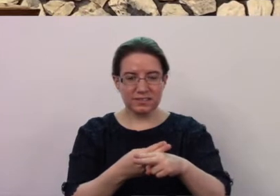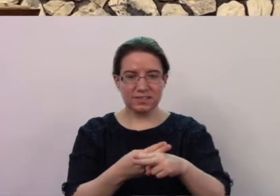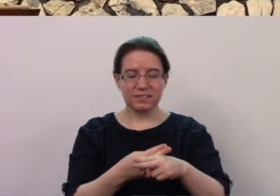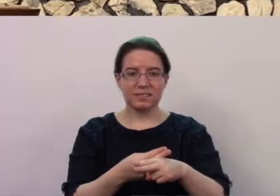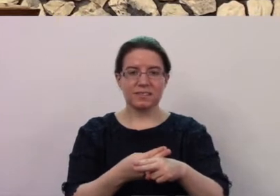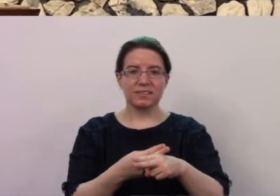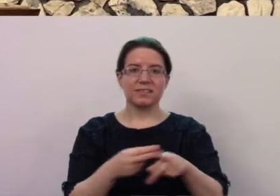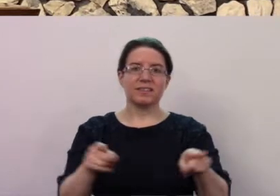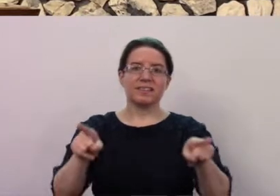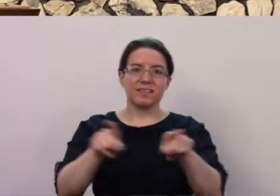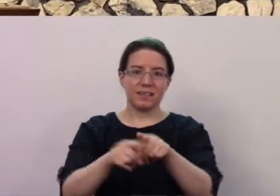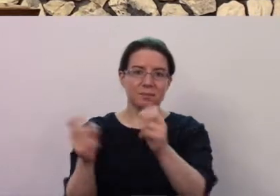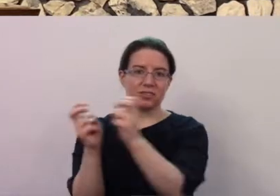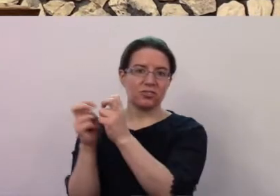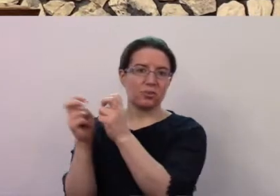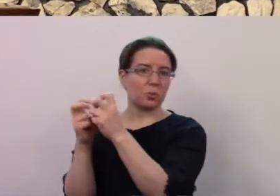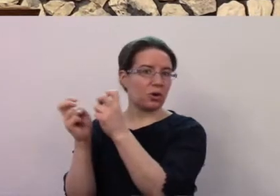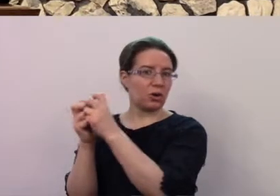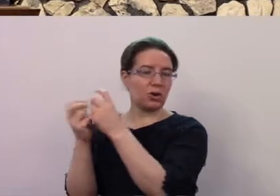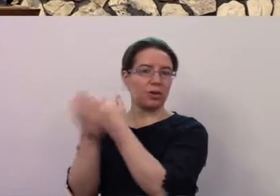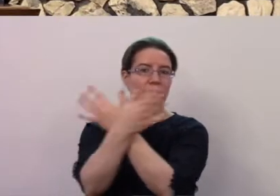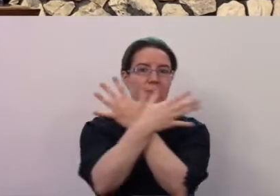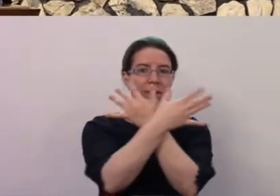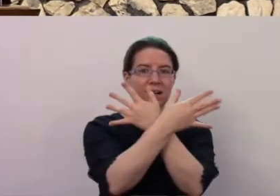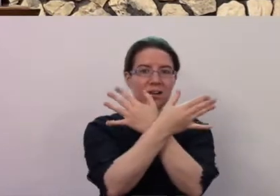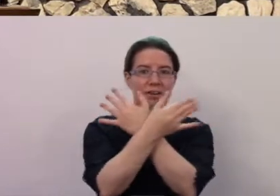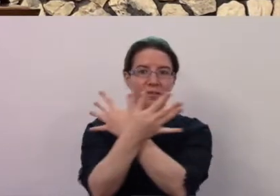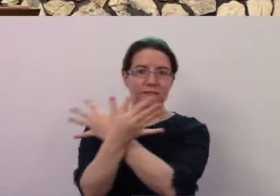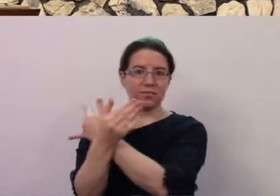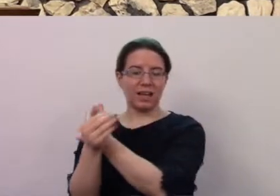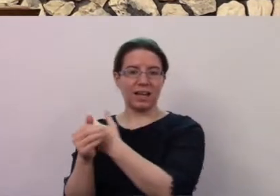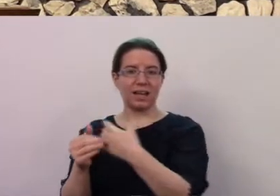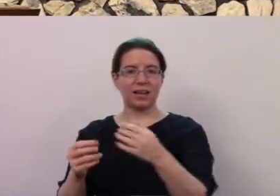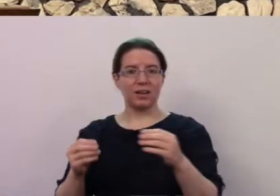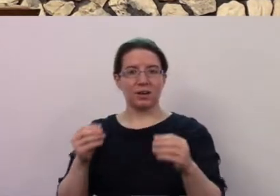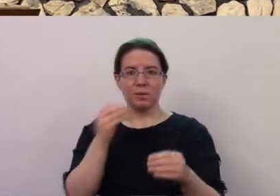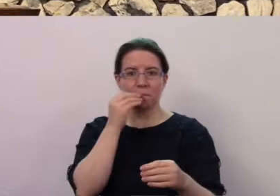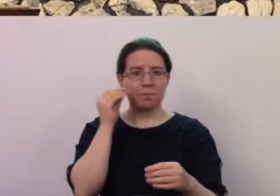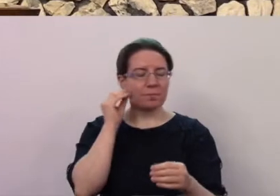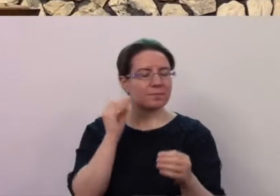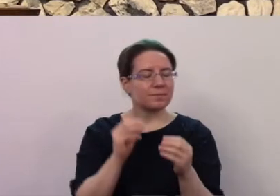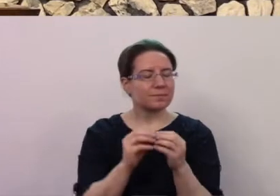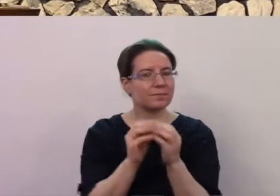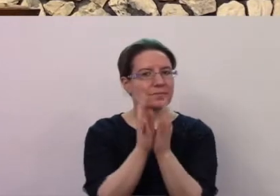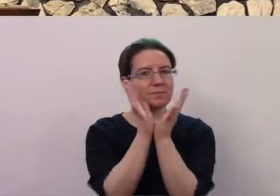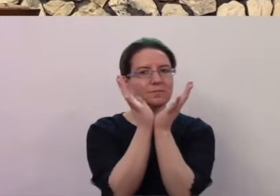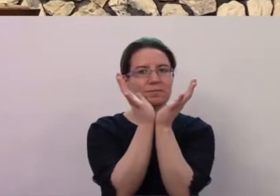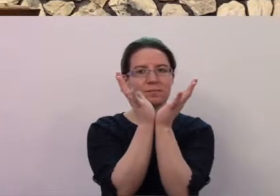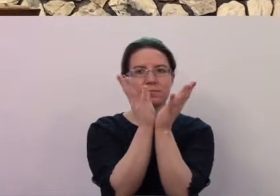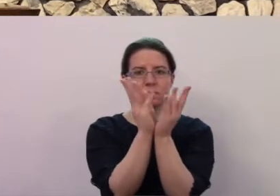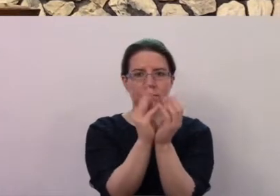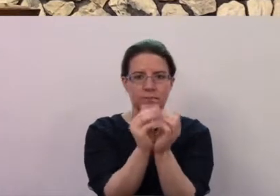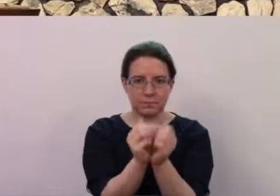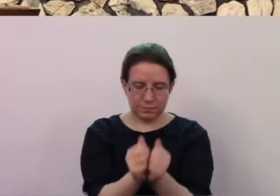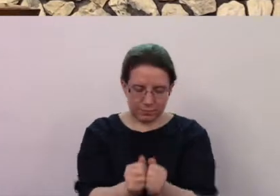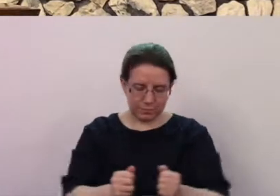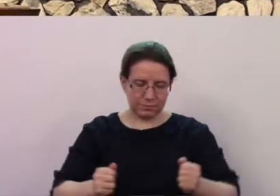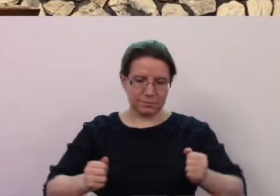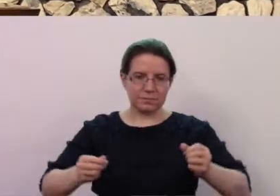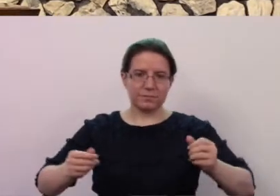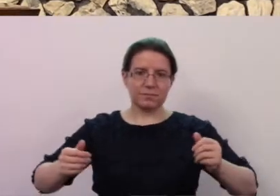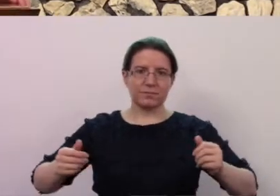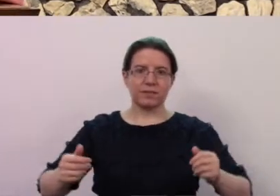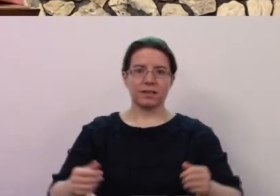short like the life of a squirrel, or like the life of a butterfly or a flower